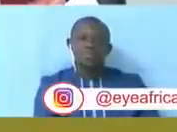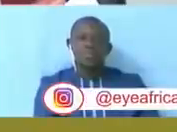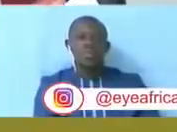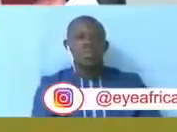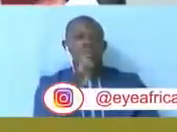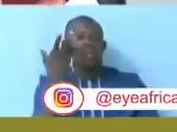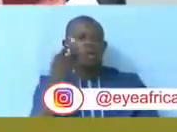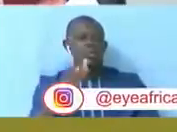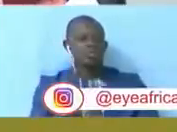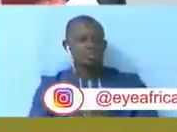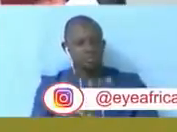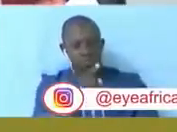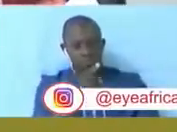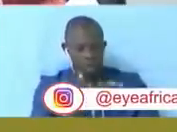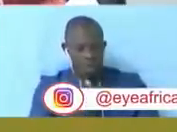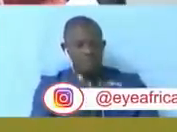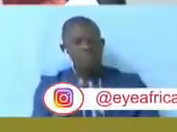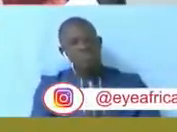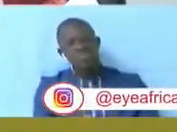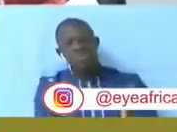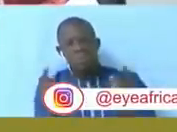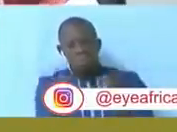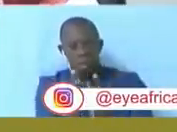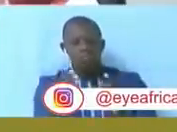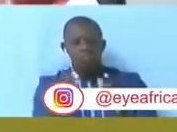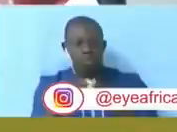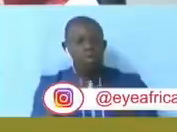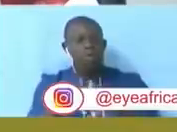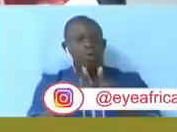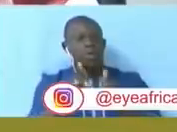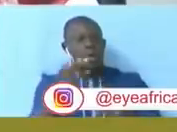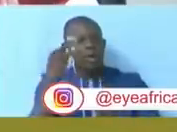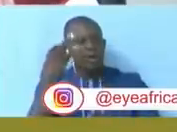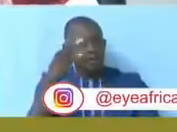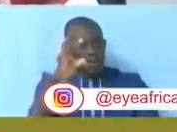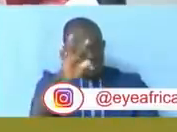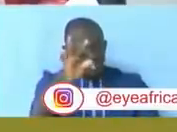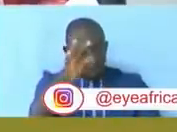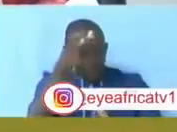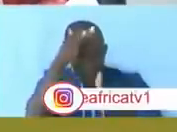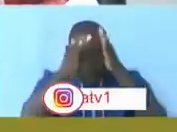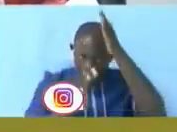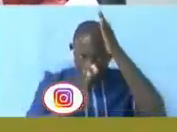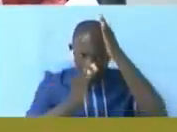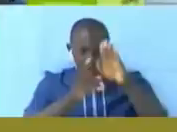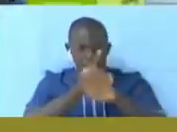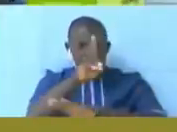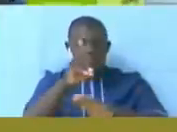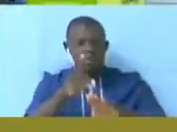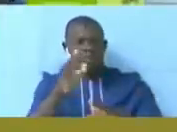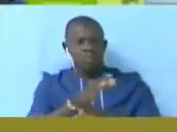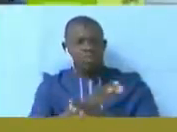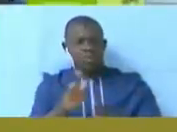When you had a clash with the military in Farafenye, I believe it was at a military checkpoint.